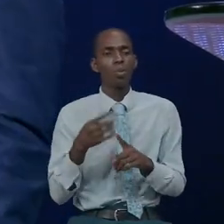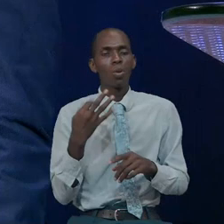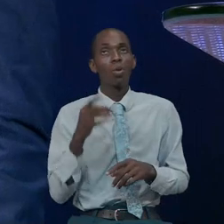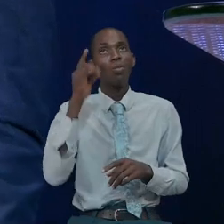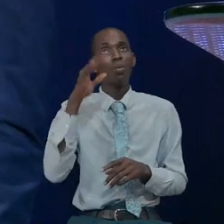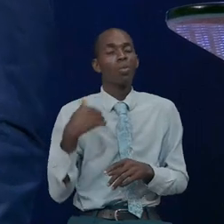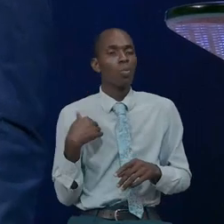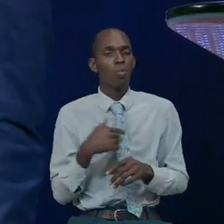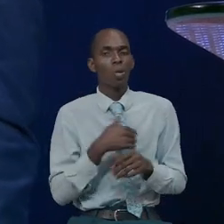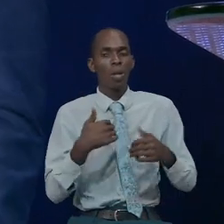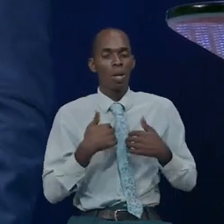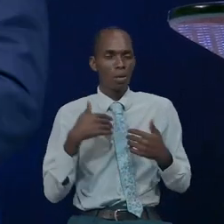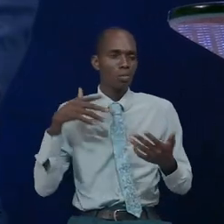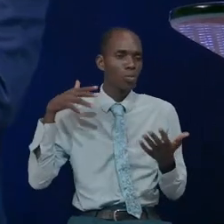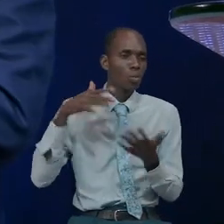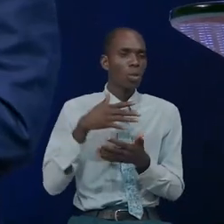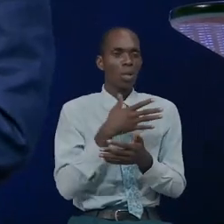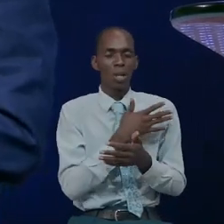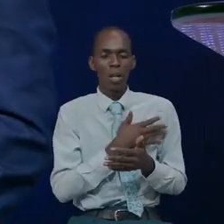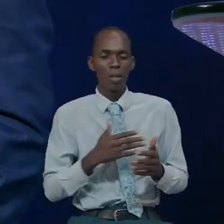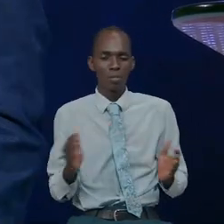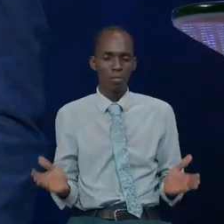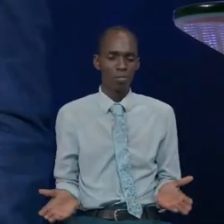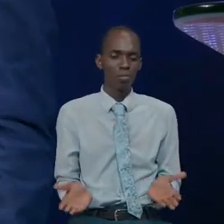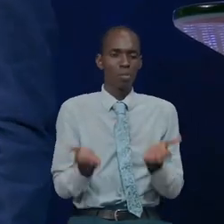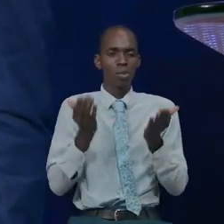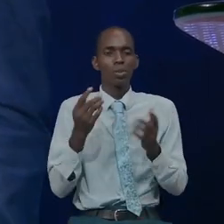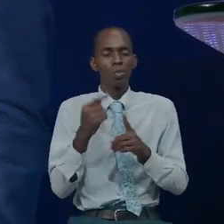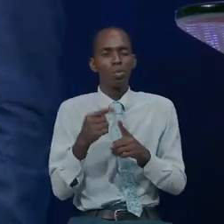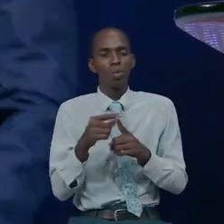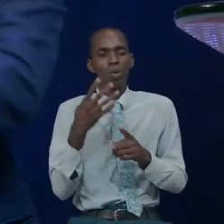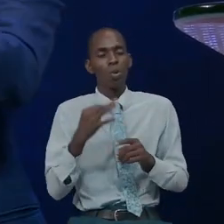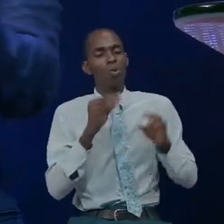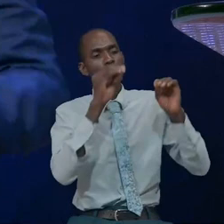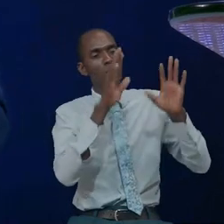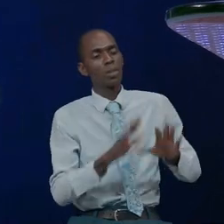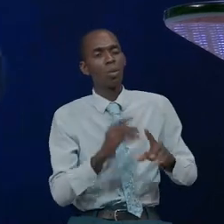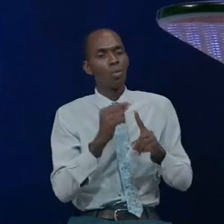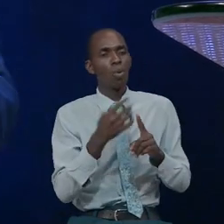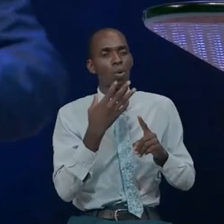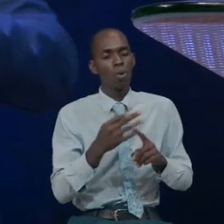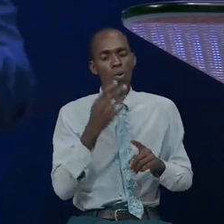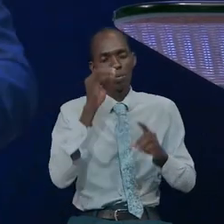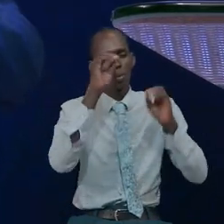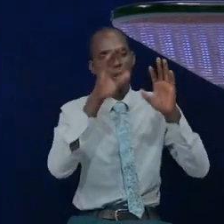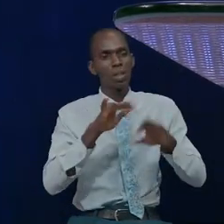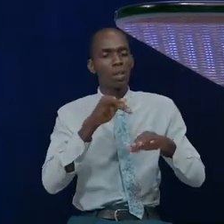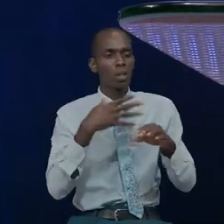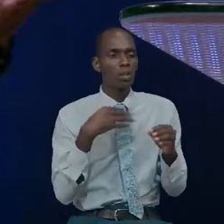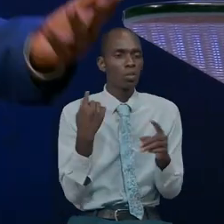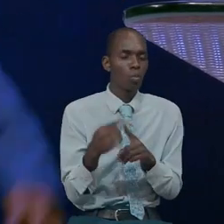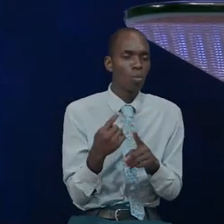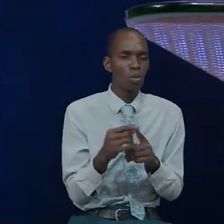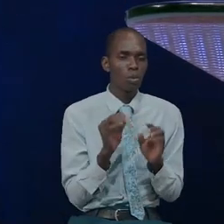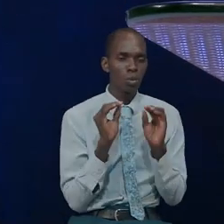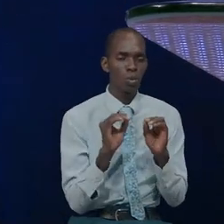our subjects at school. And they keep on obeying their teachers at school, but the one that shows them and